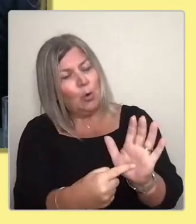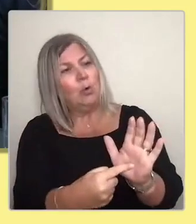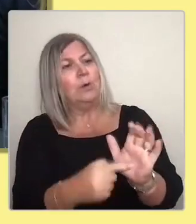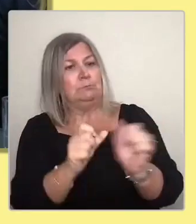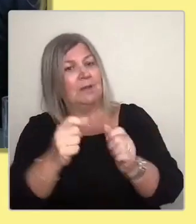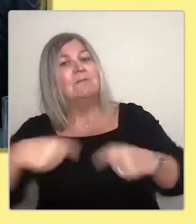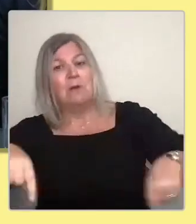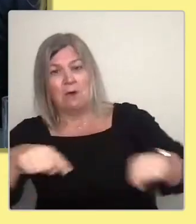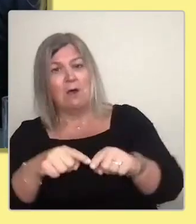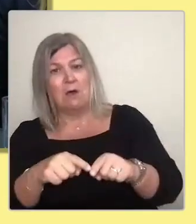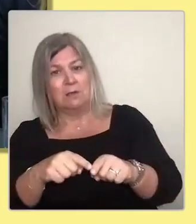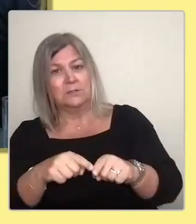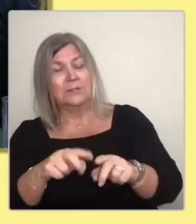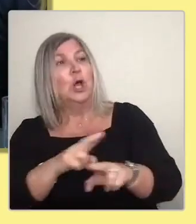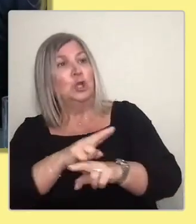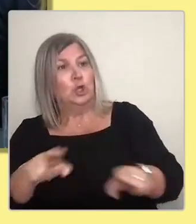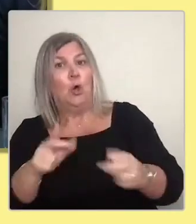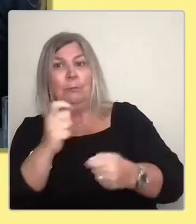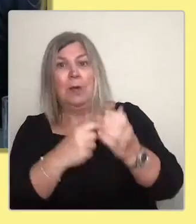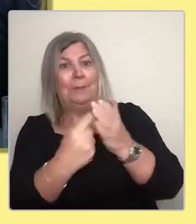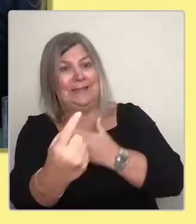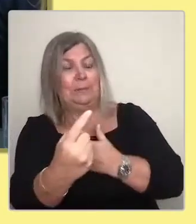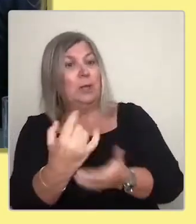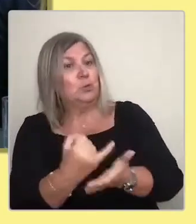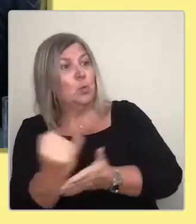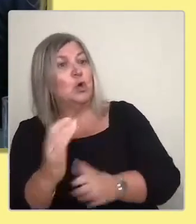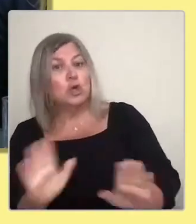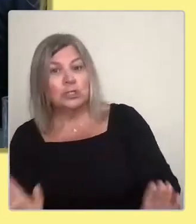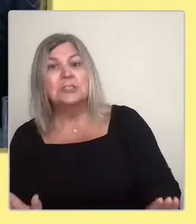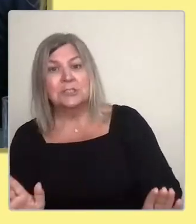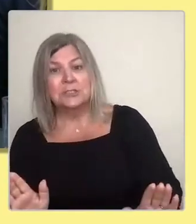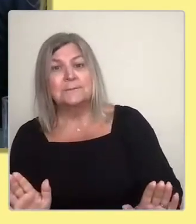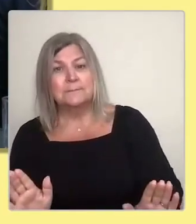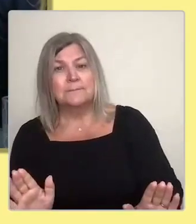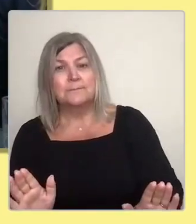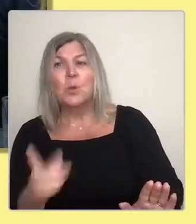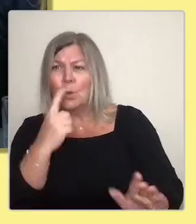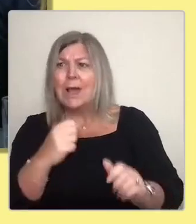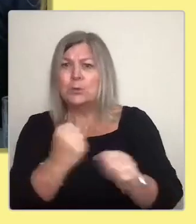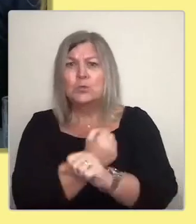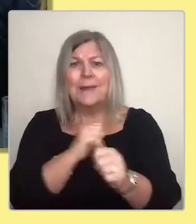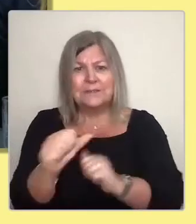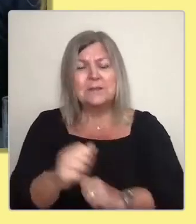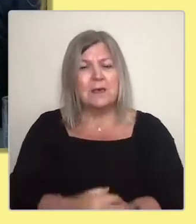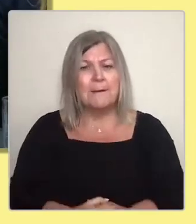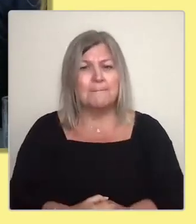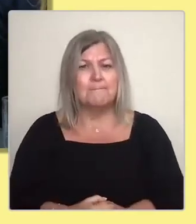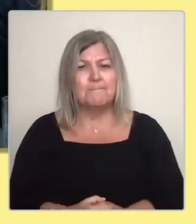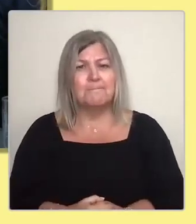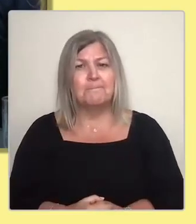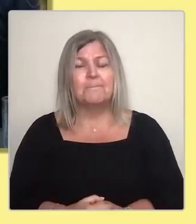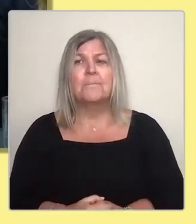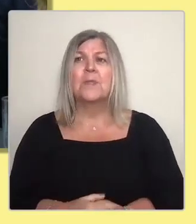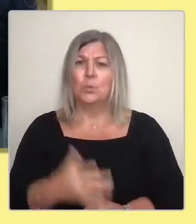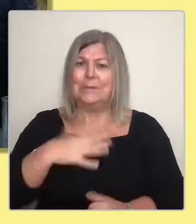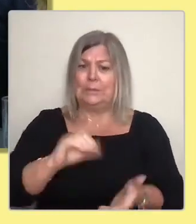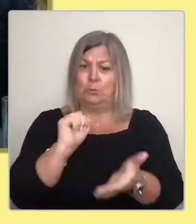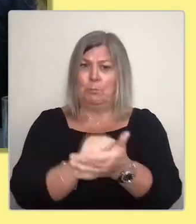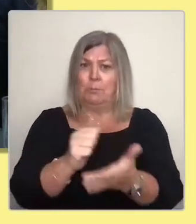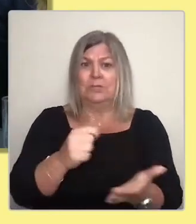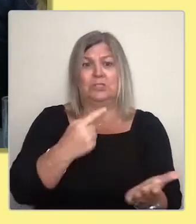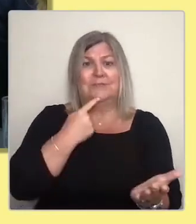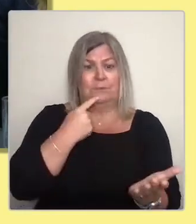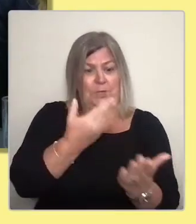talent, and because we could be a lot fairer if we did it better. When it comes to publishing that, so one of the commitments